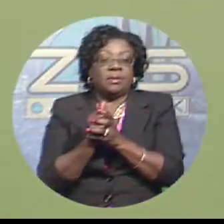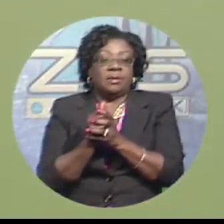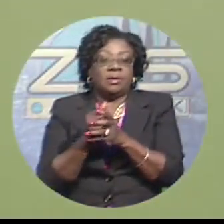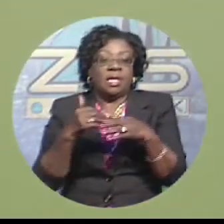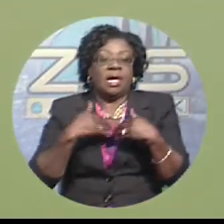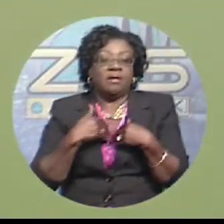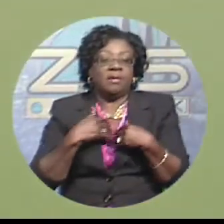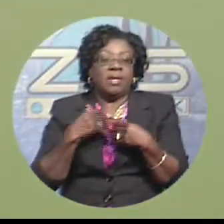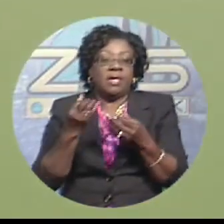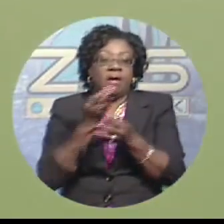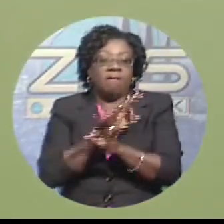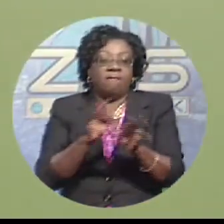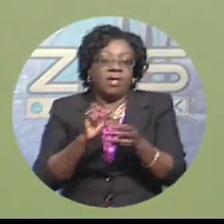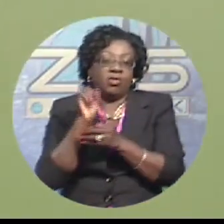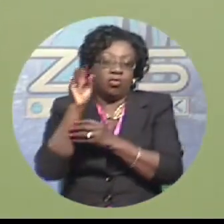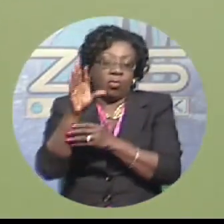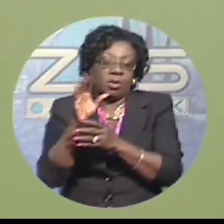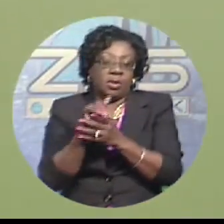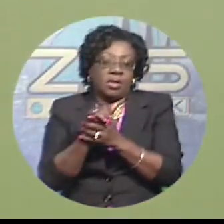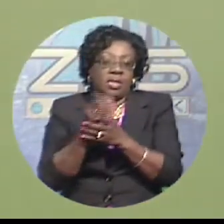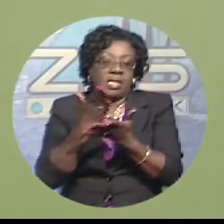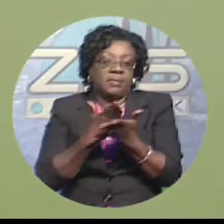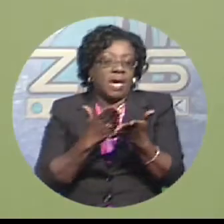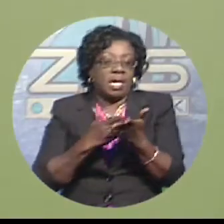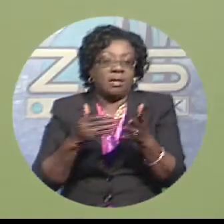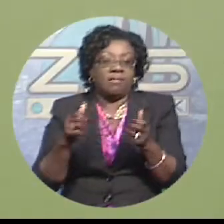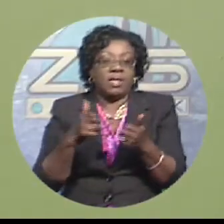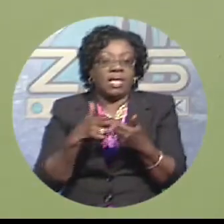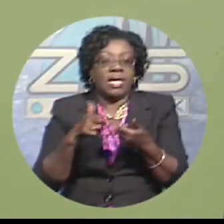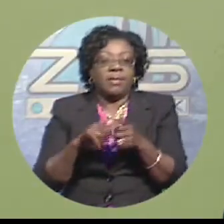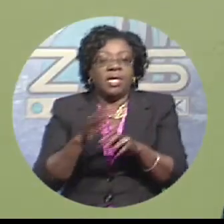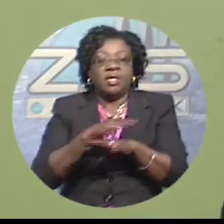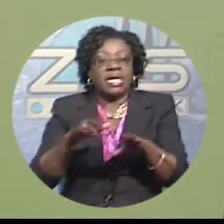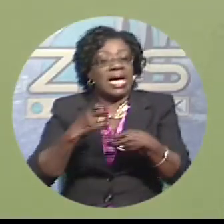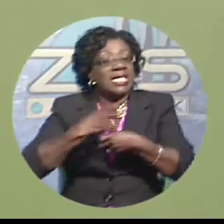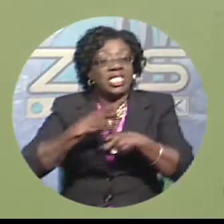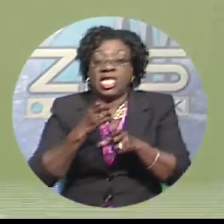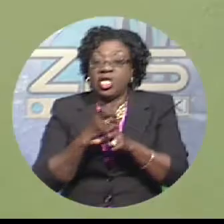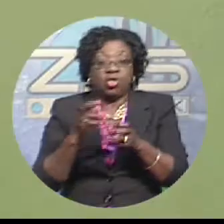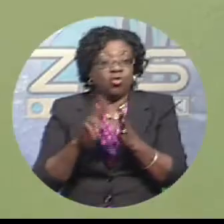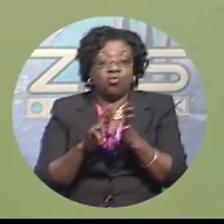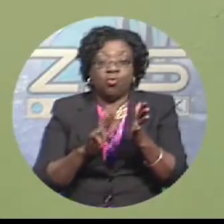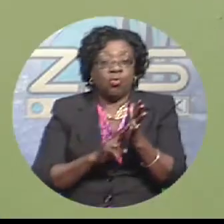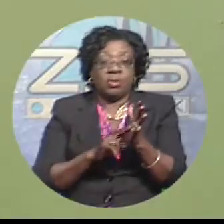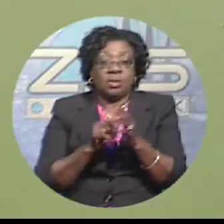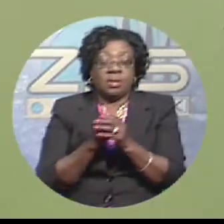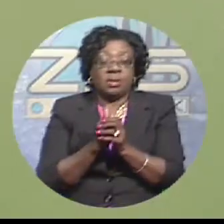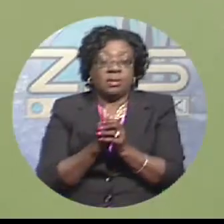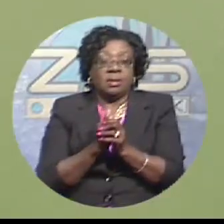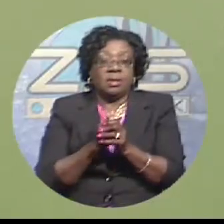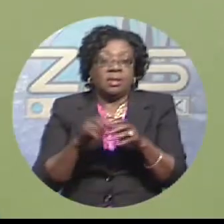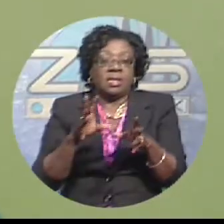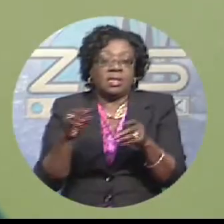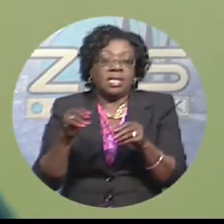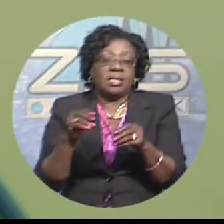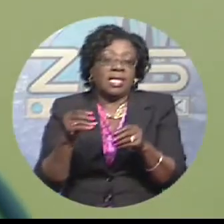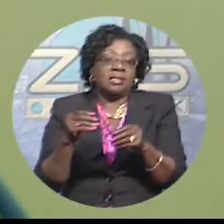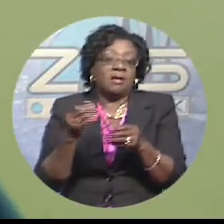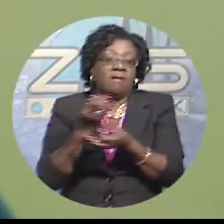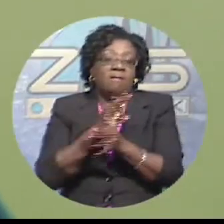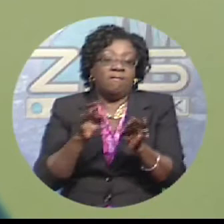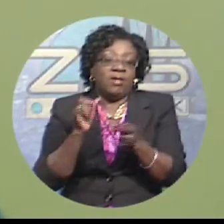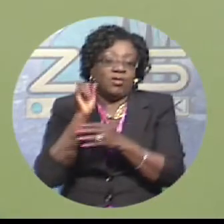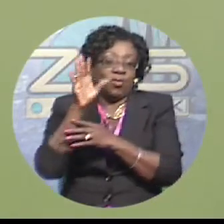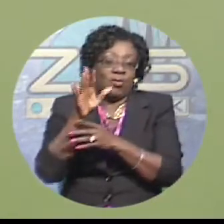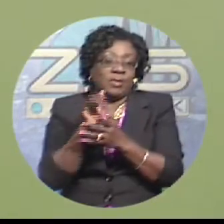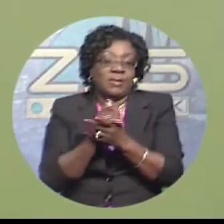to make free throws. I mean, it's probably they'll try to change the rules so that it, you know, it helps guys that can't shoot free throws. I think you need to learn